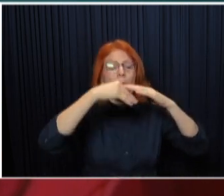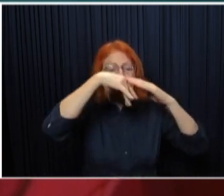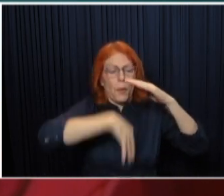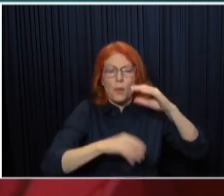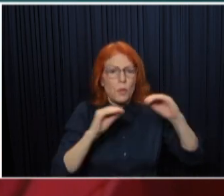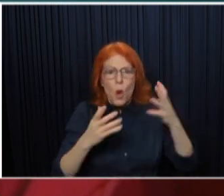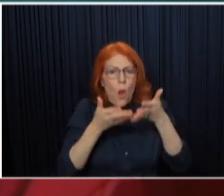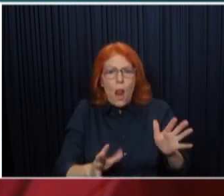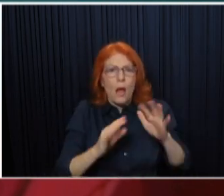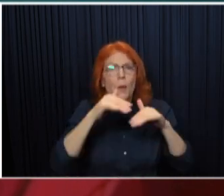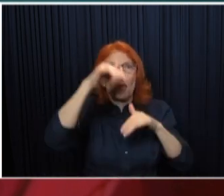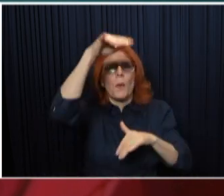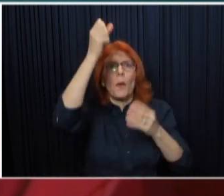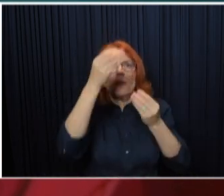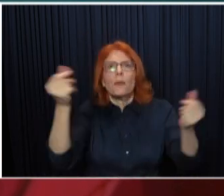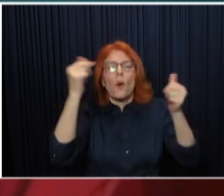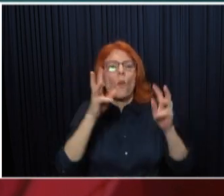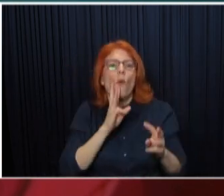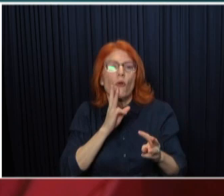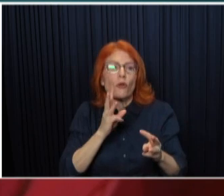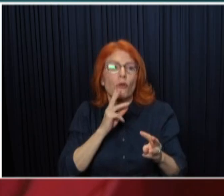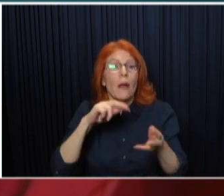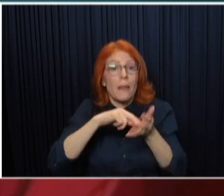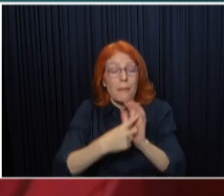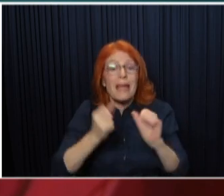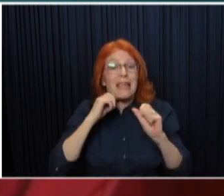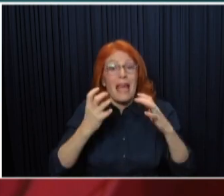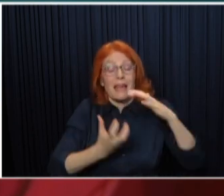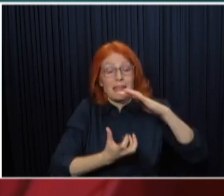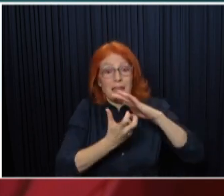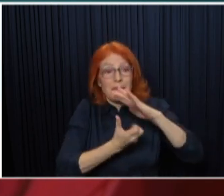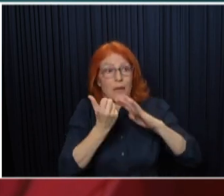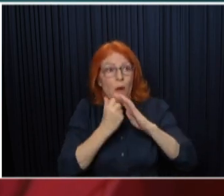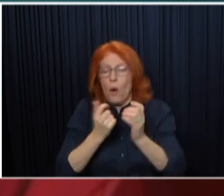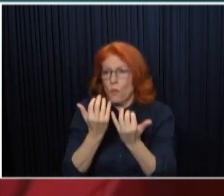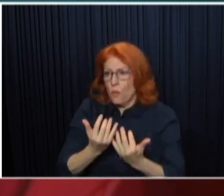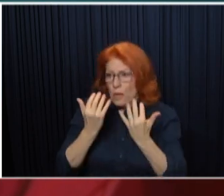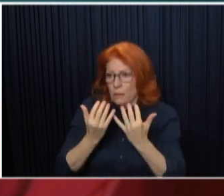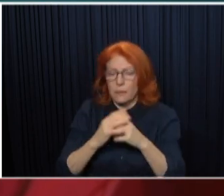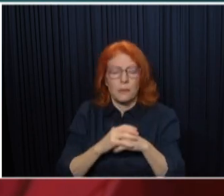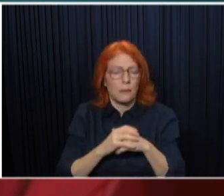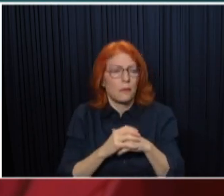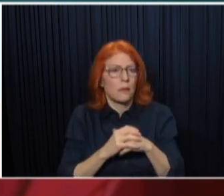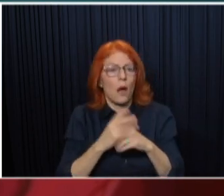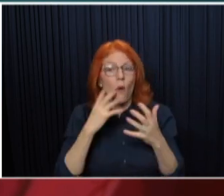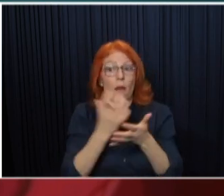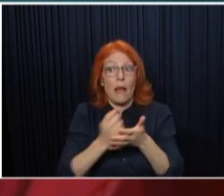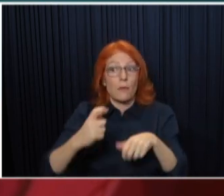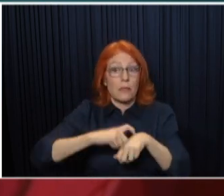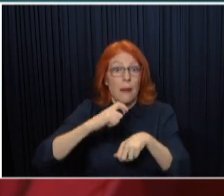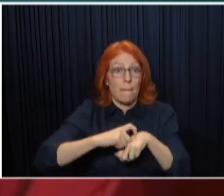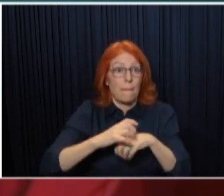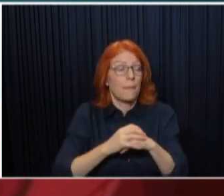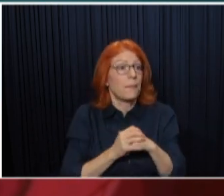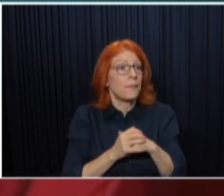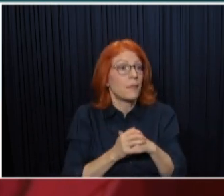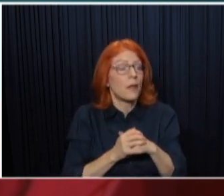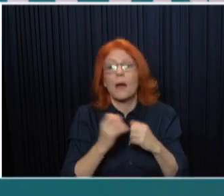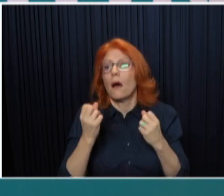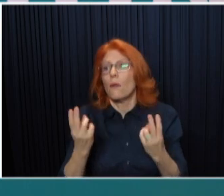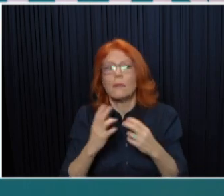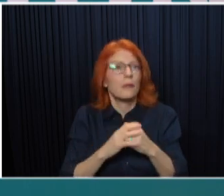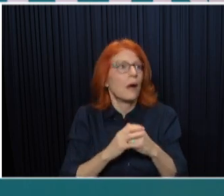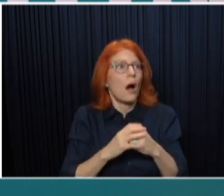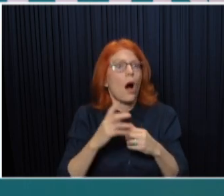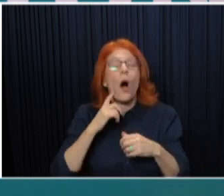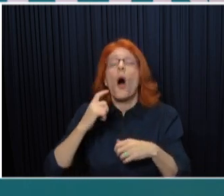loss. So that can be taken out. Wait a second. You're out of time. Yeah, it's flashing. Yeah. Oh,